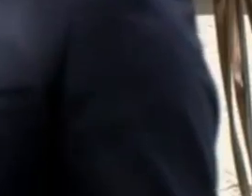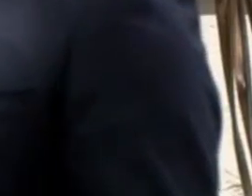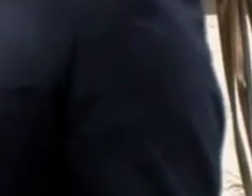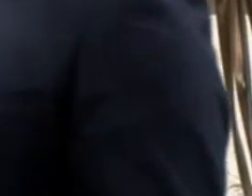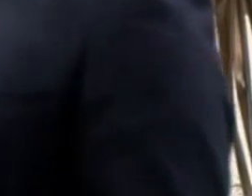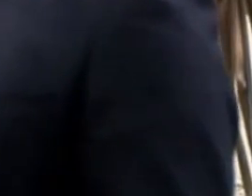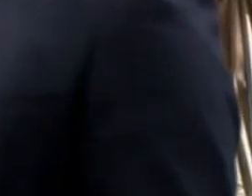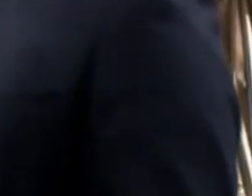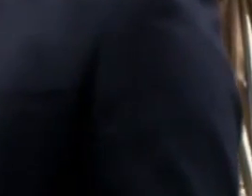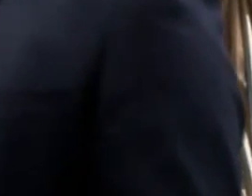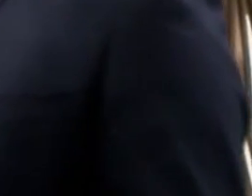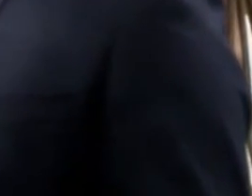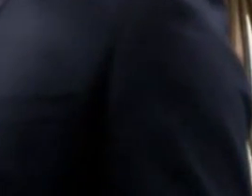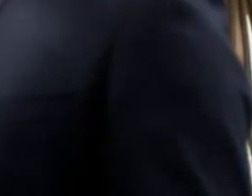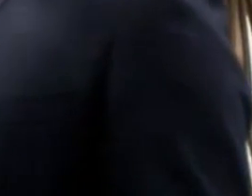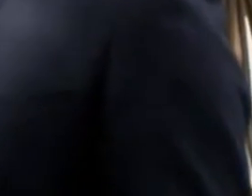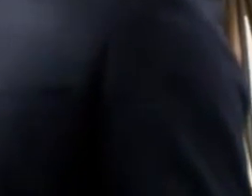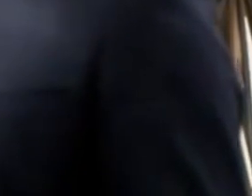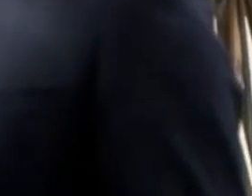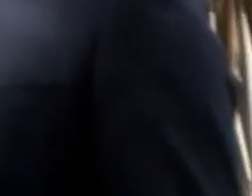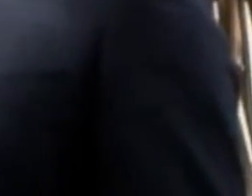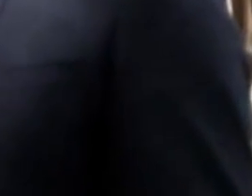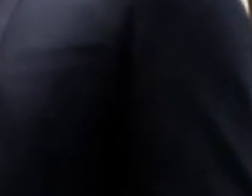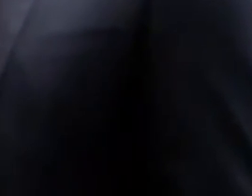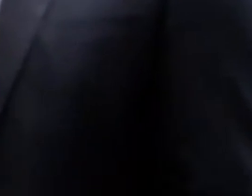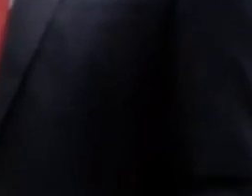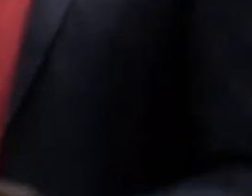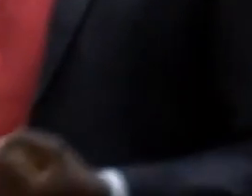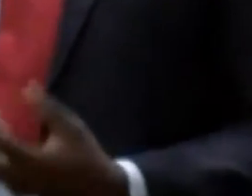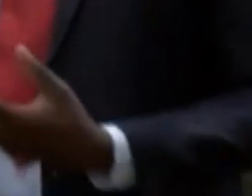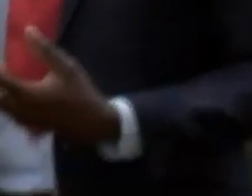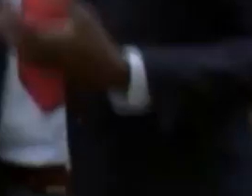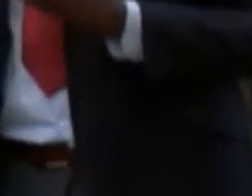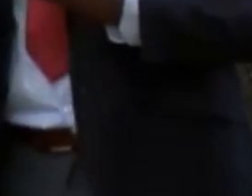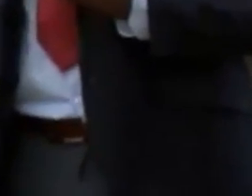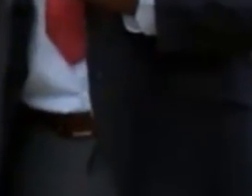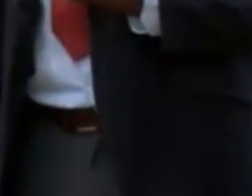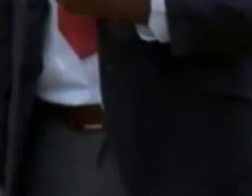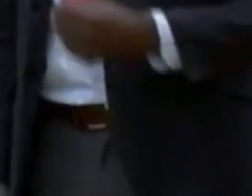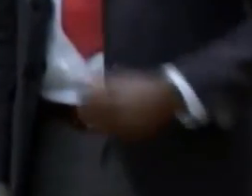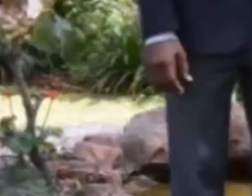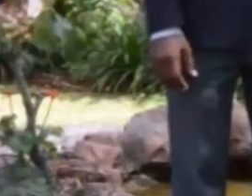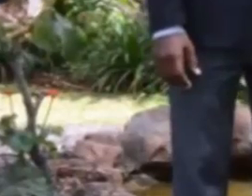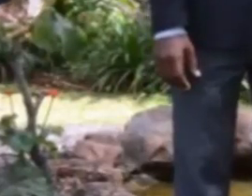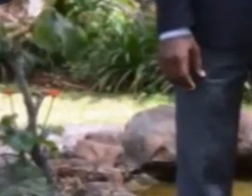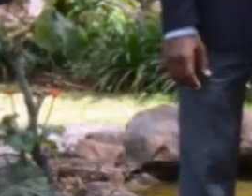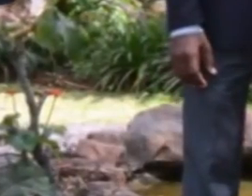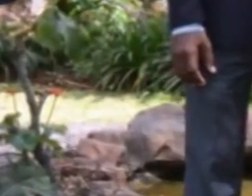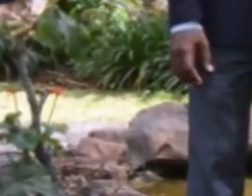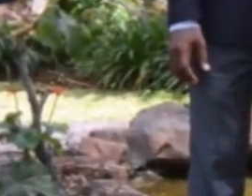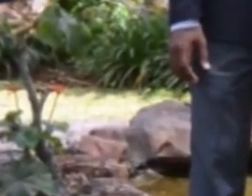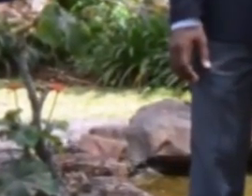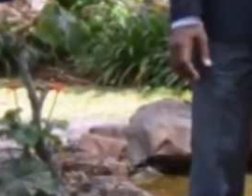children of the heavenly King. We are the sons and daughters of God. We are